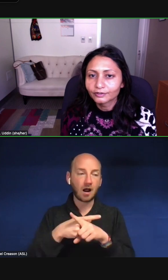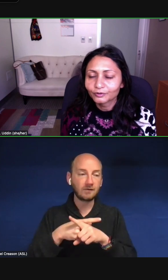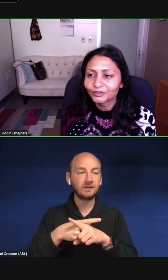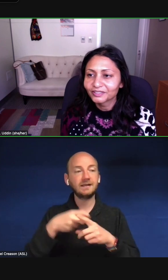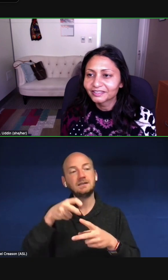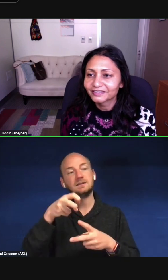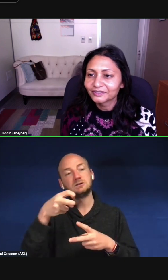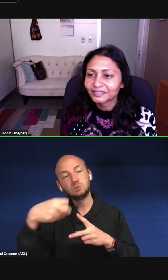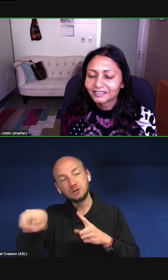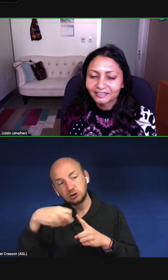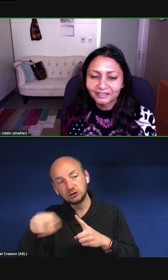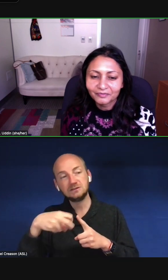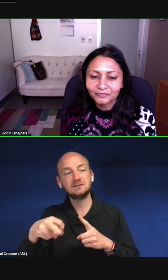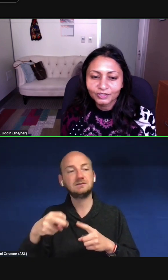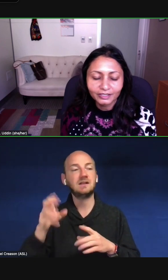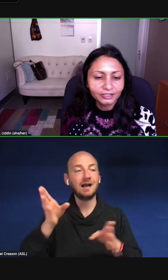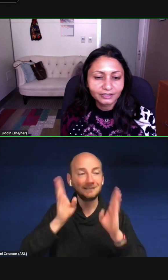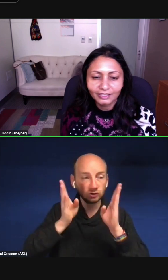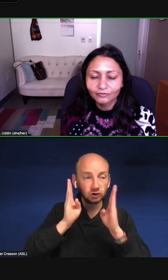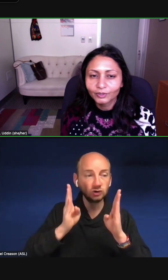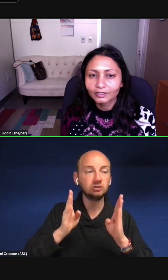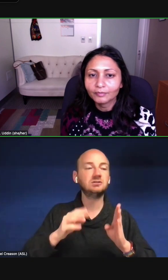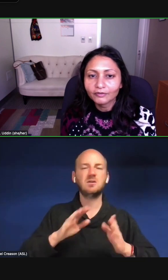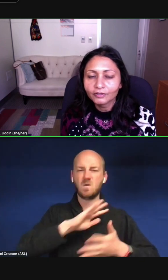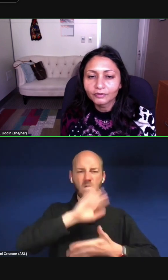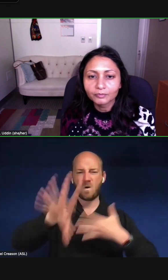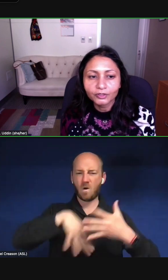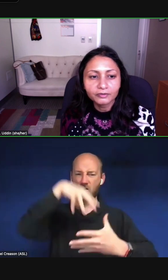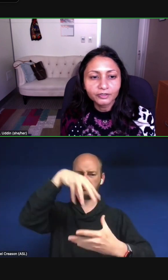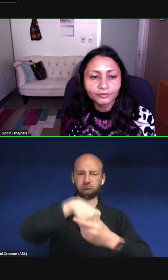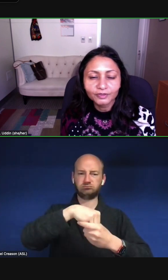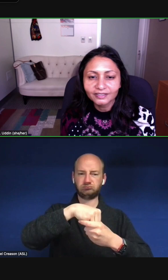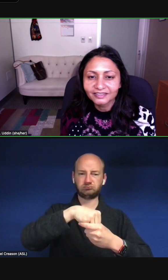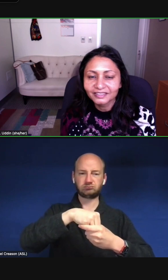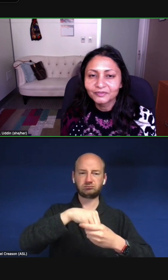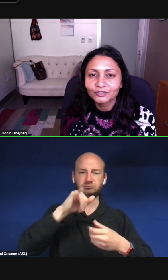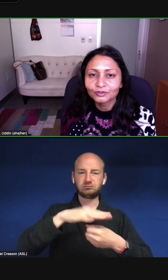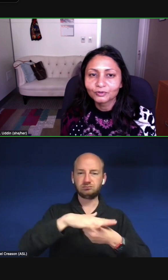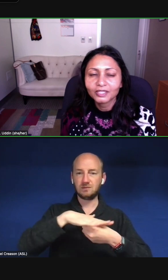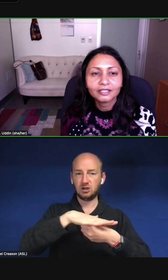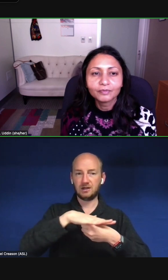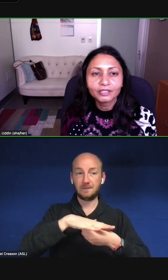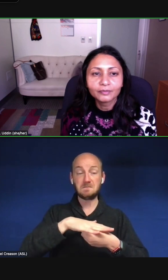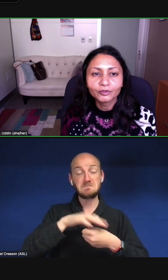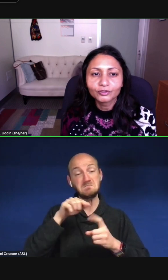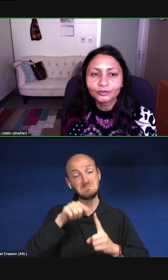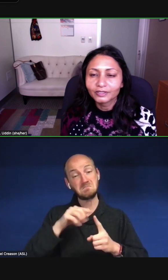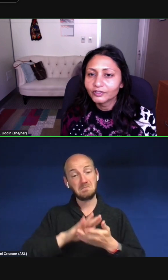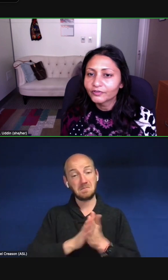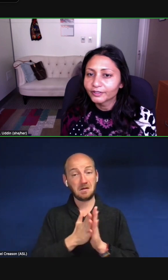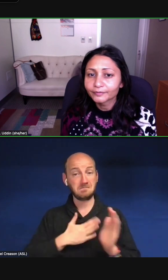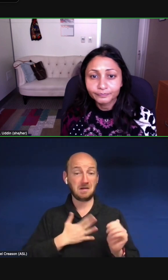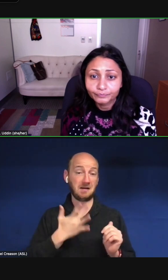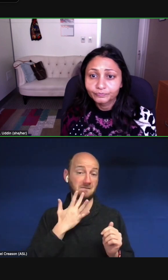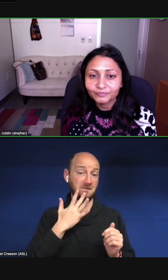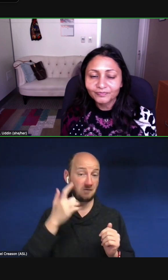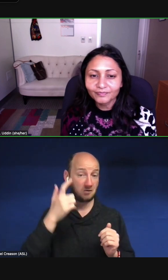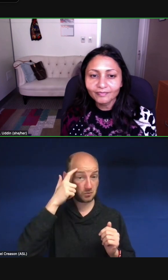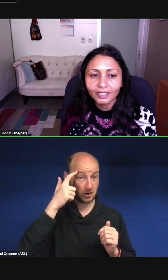engage the insular cortex. So it's kind of become my favorite brain region because it seems to be able to do